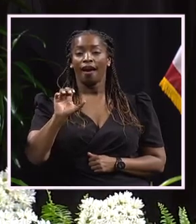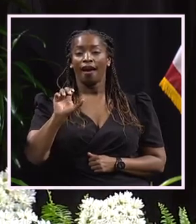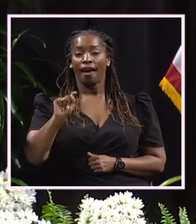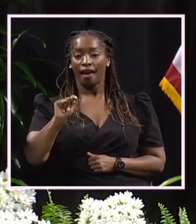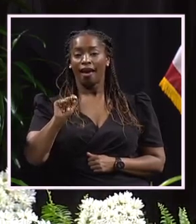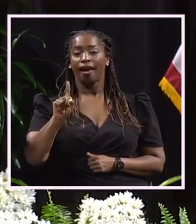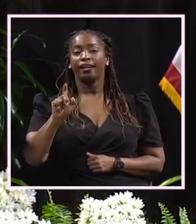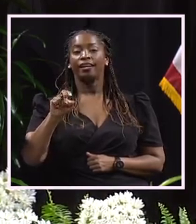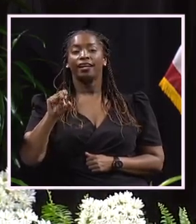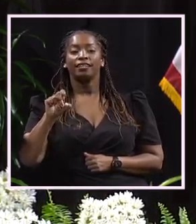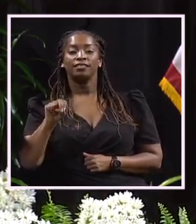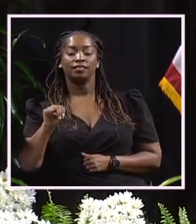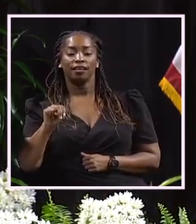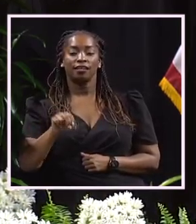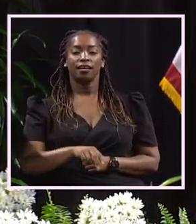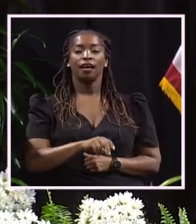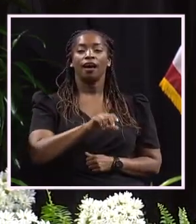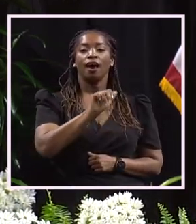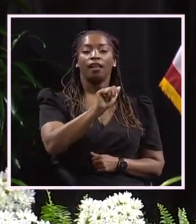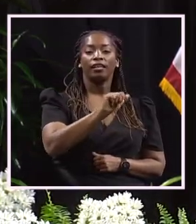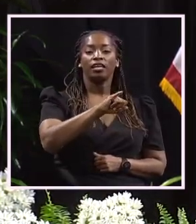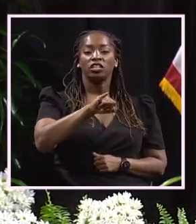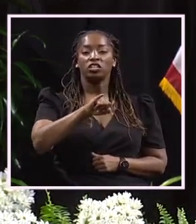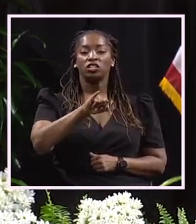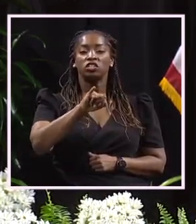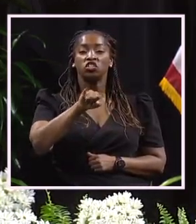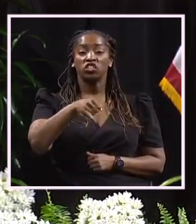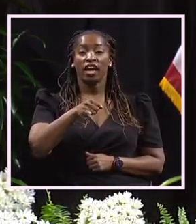Aaliyah J. Tharp.